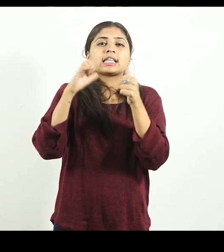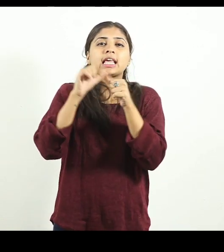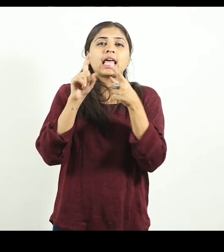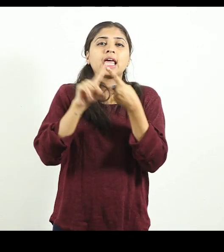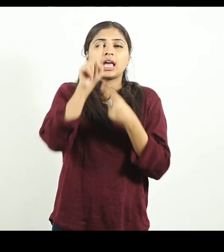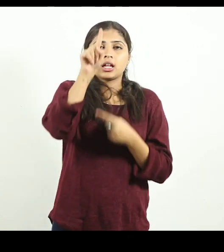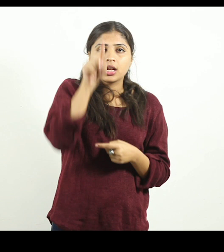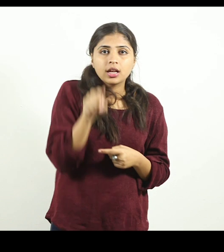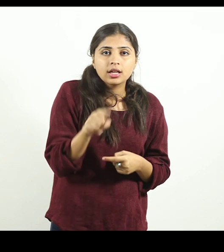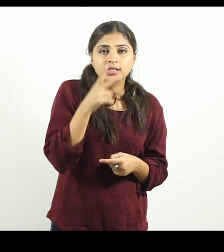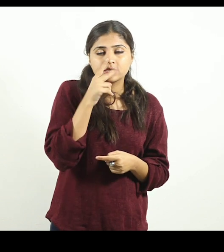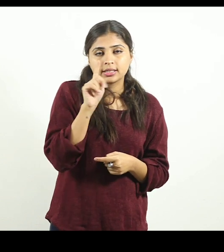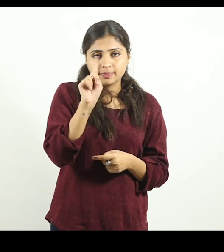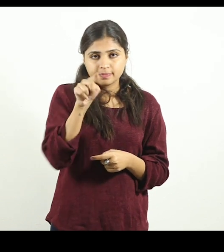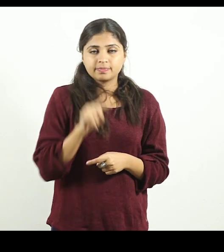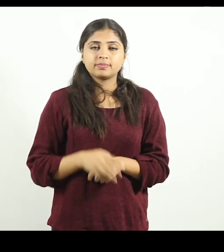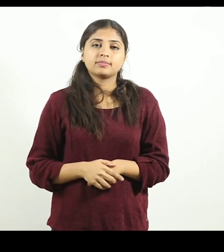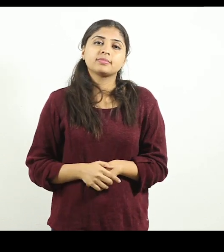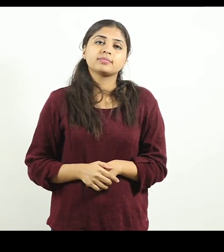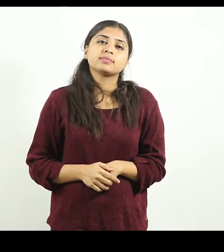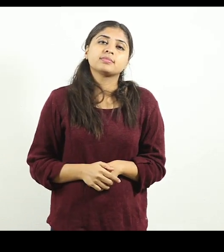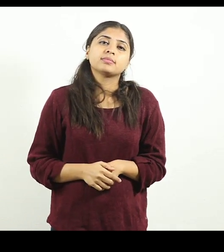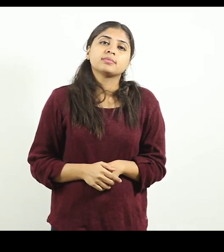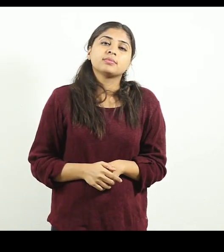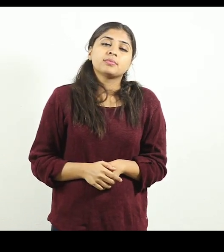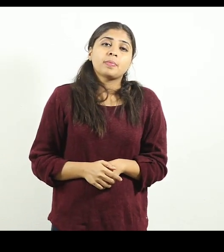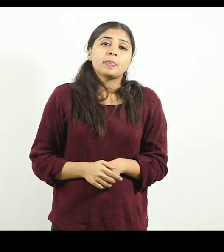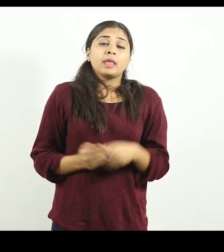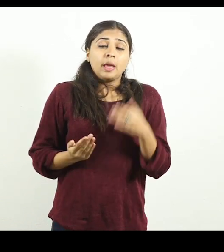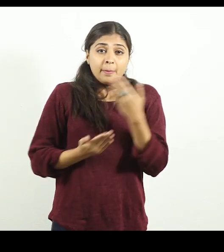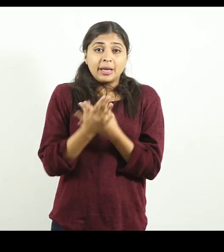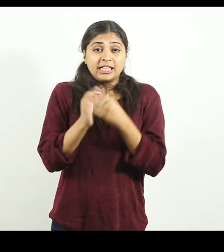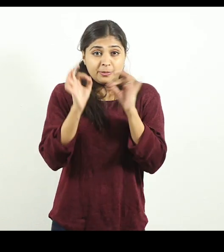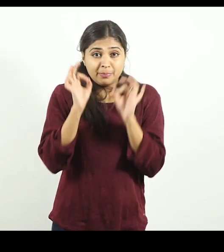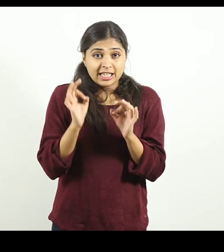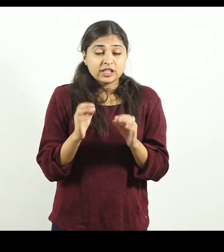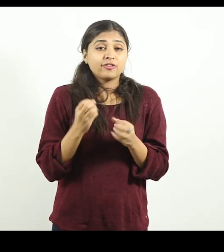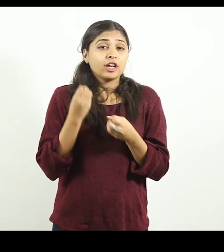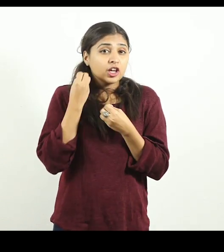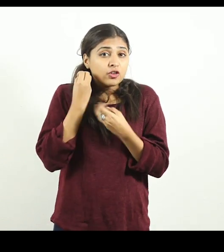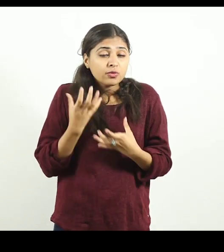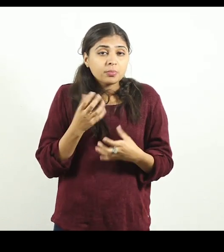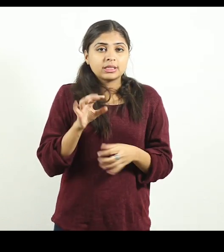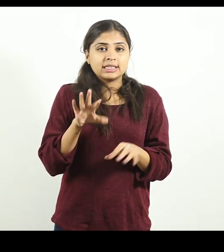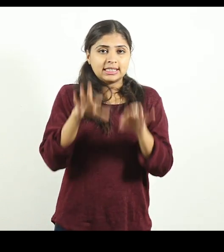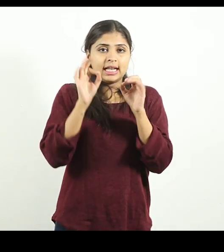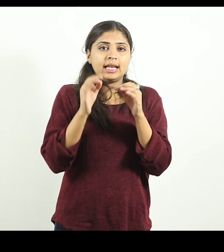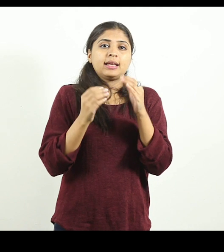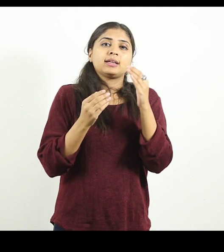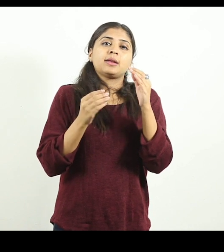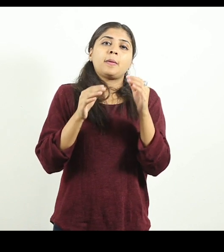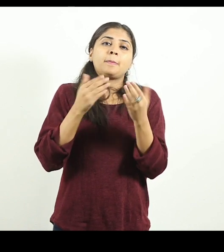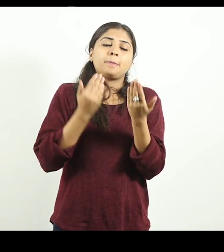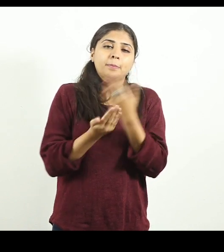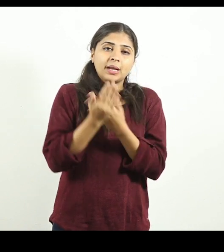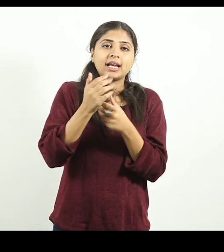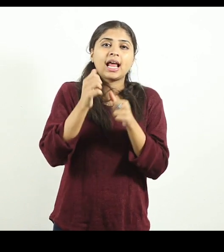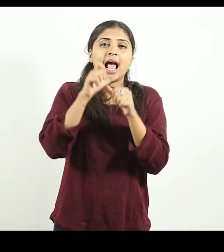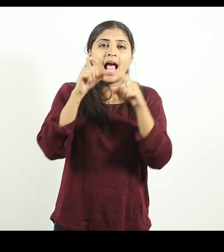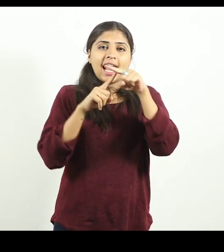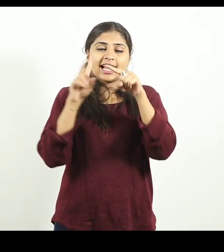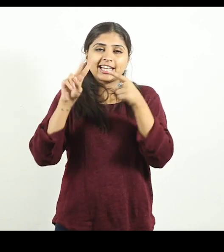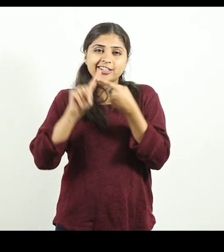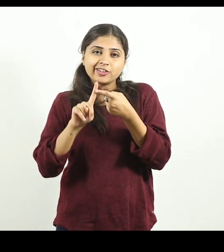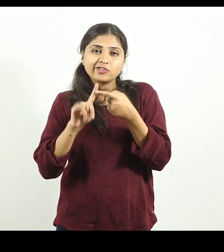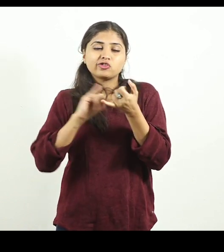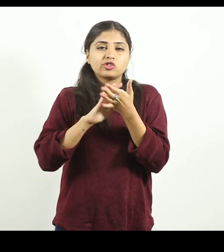Options drop-down box. To print the specific information, select Print Active Sheets or Print Entire